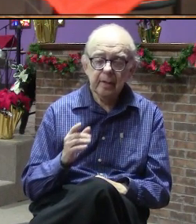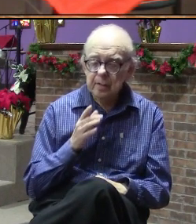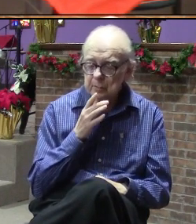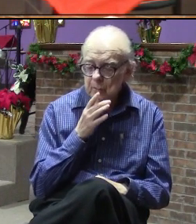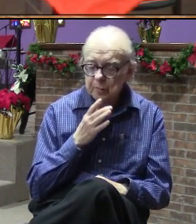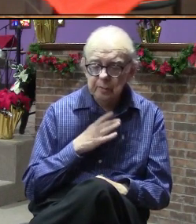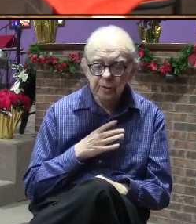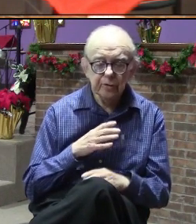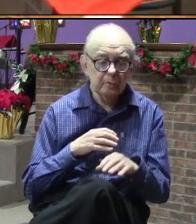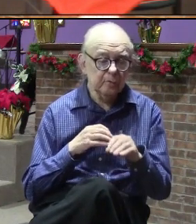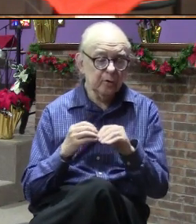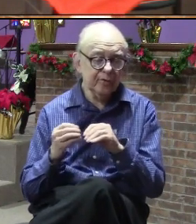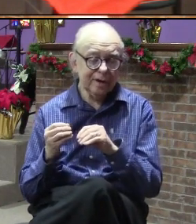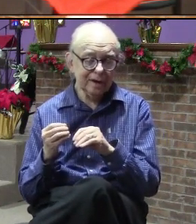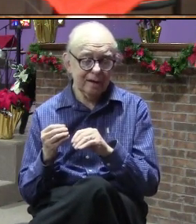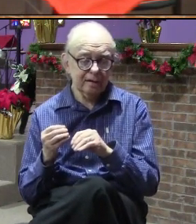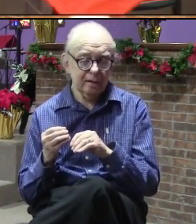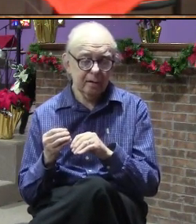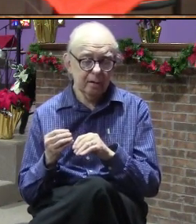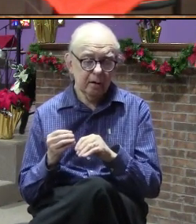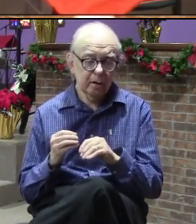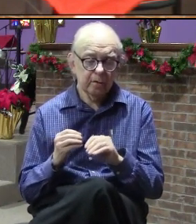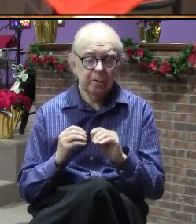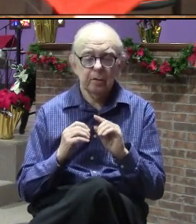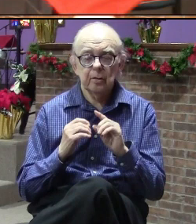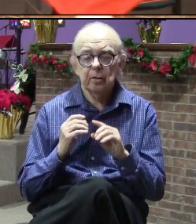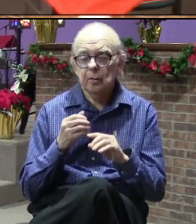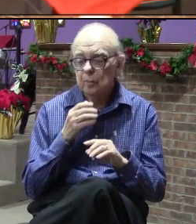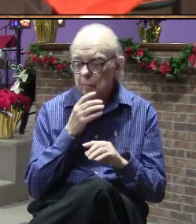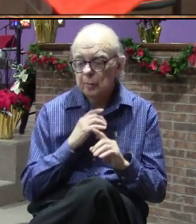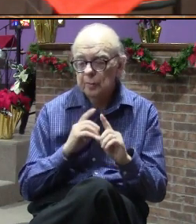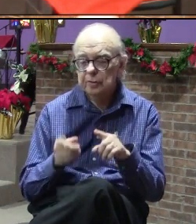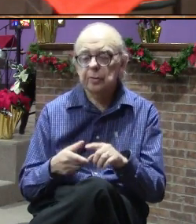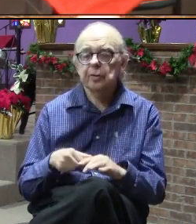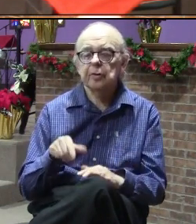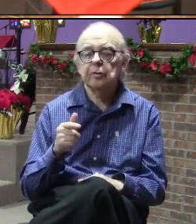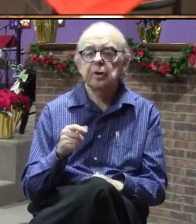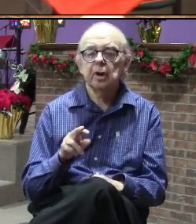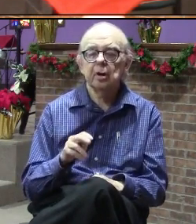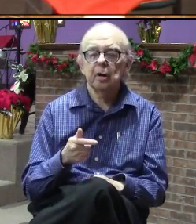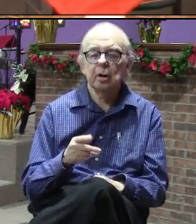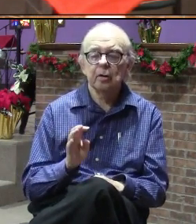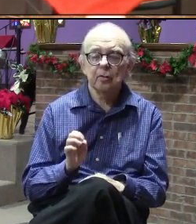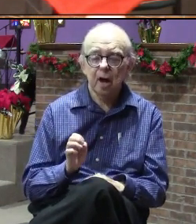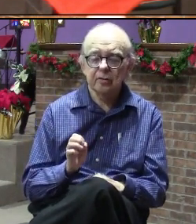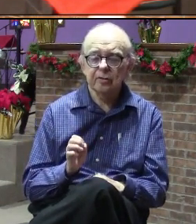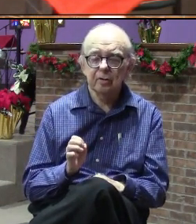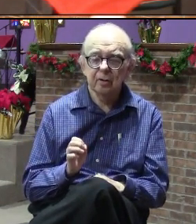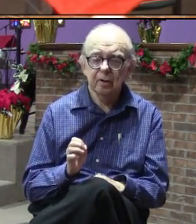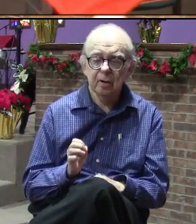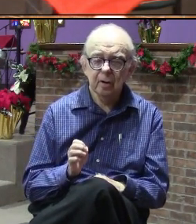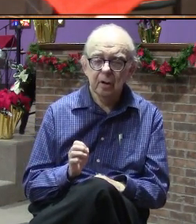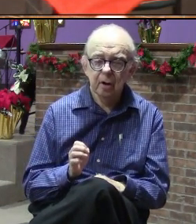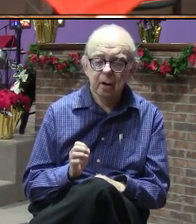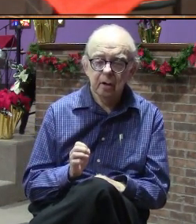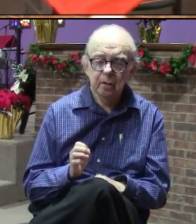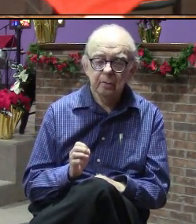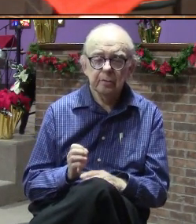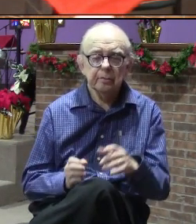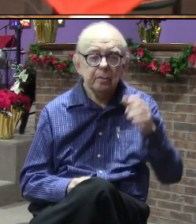She went to the garage put the garage door